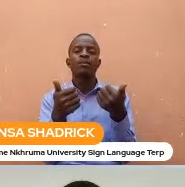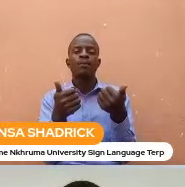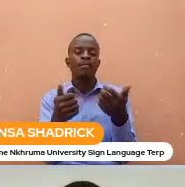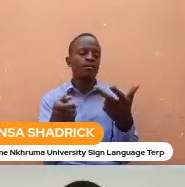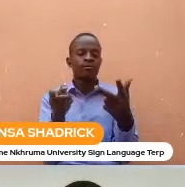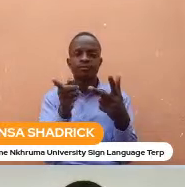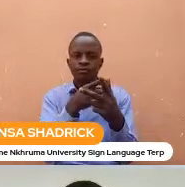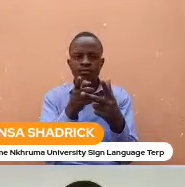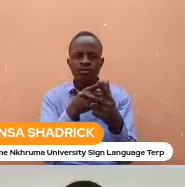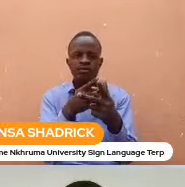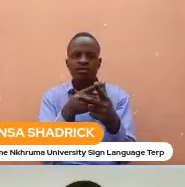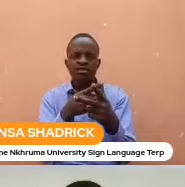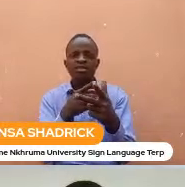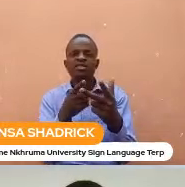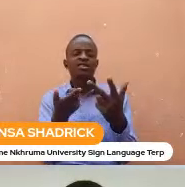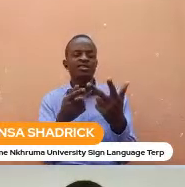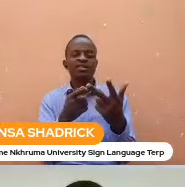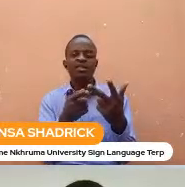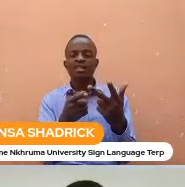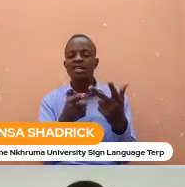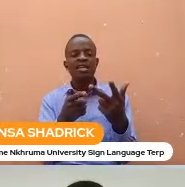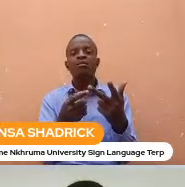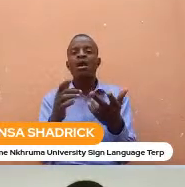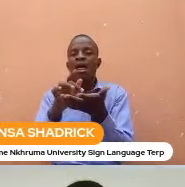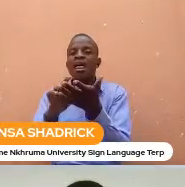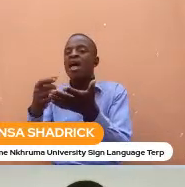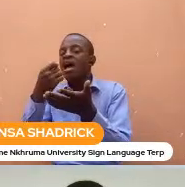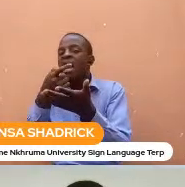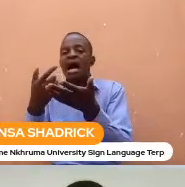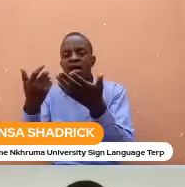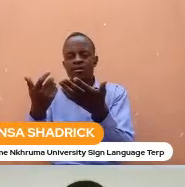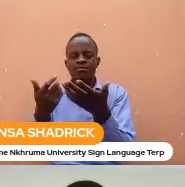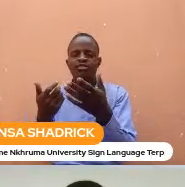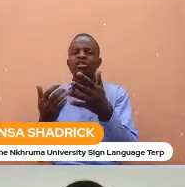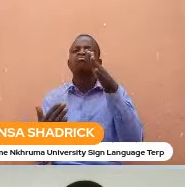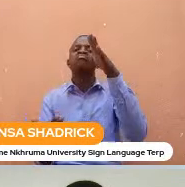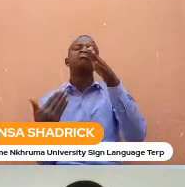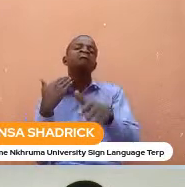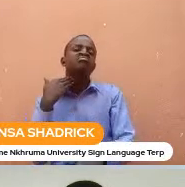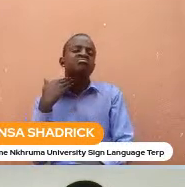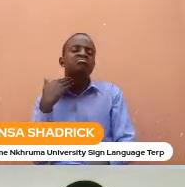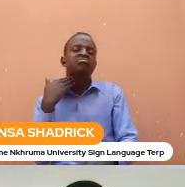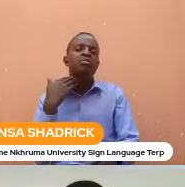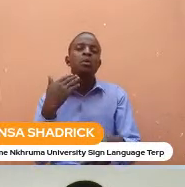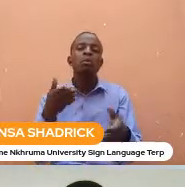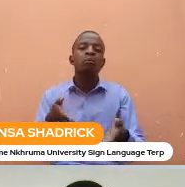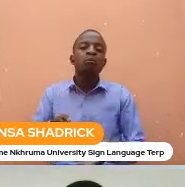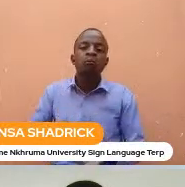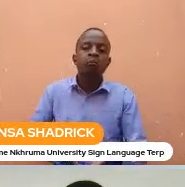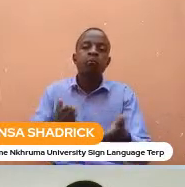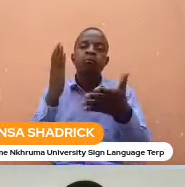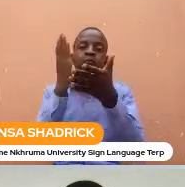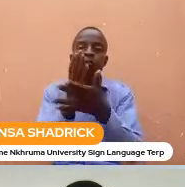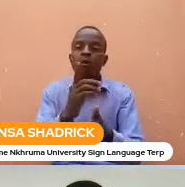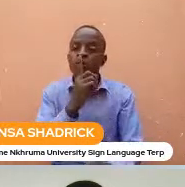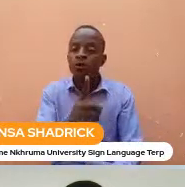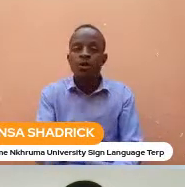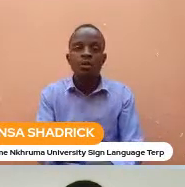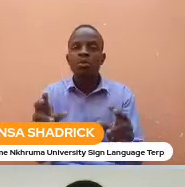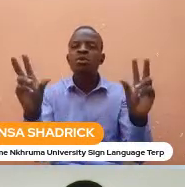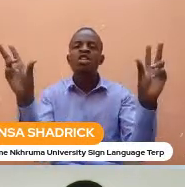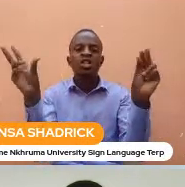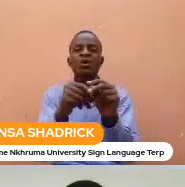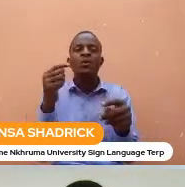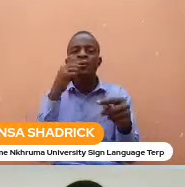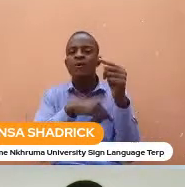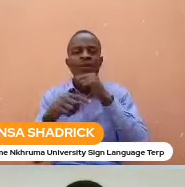contraceptives cause infertility. No, like Inge mentioned, she mentioned that there's primary infertility that comes